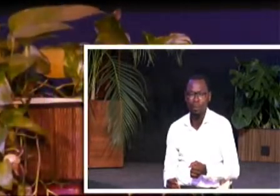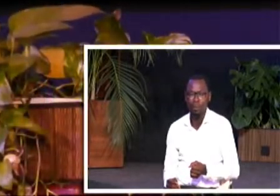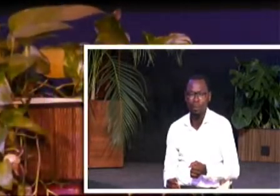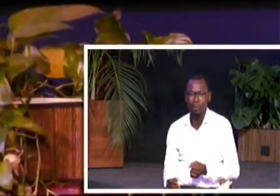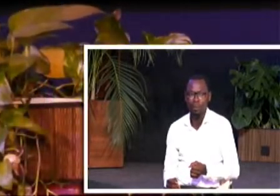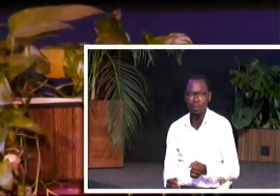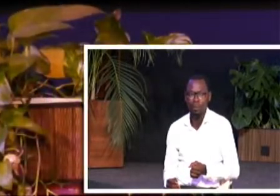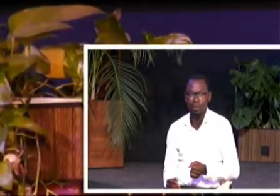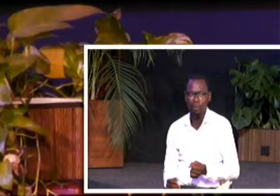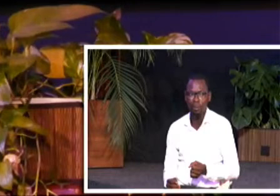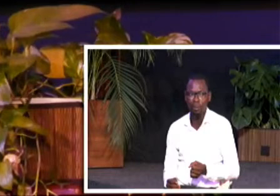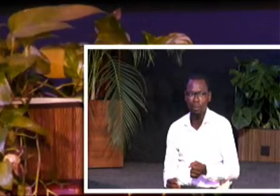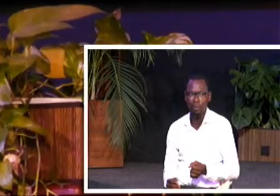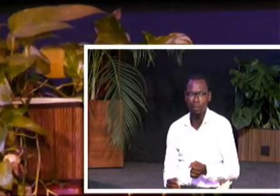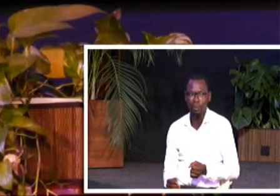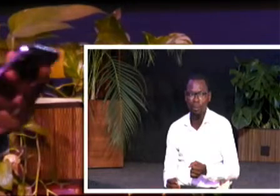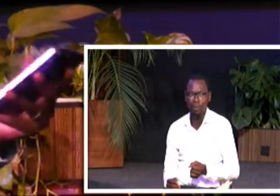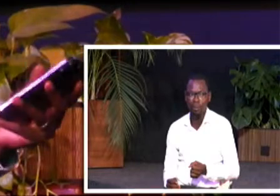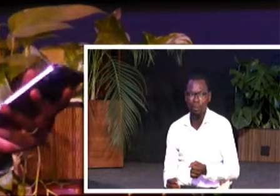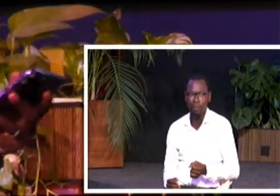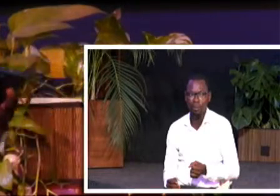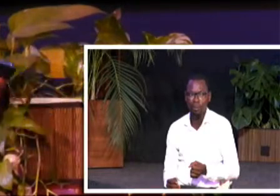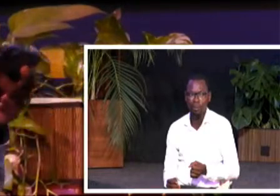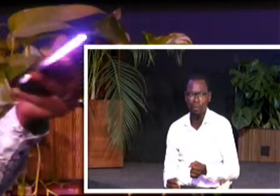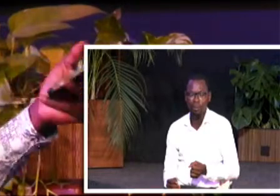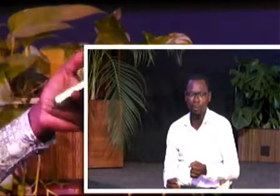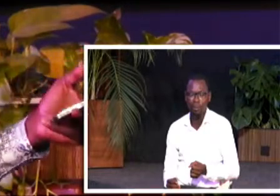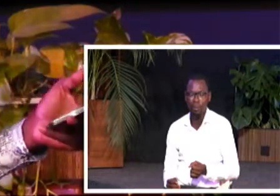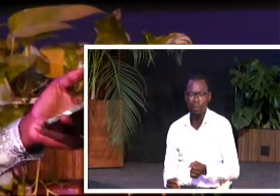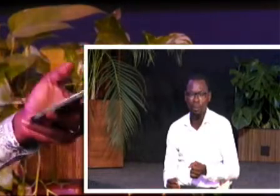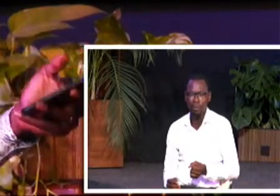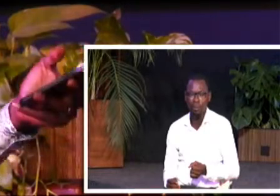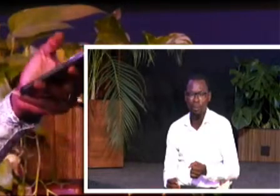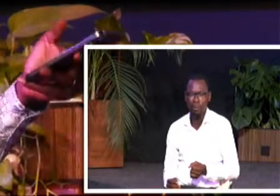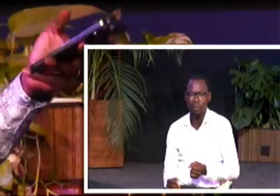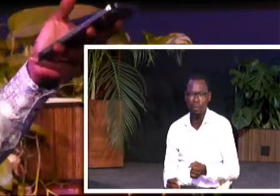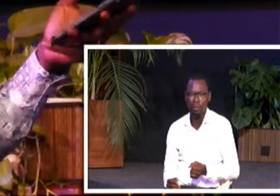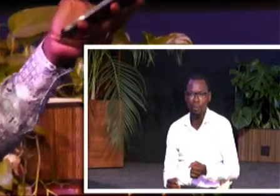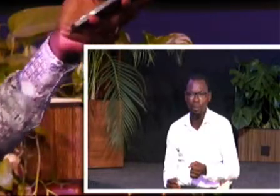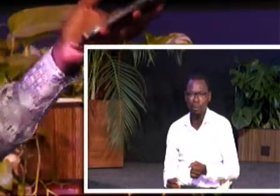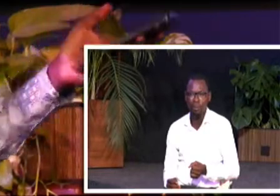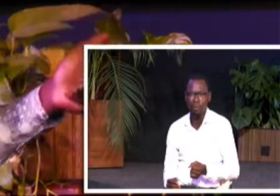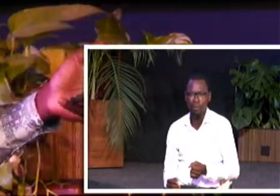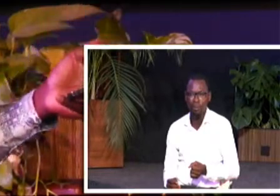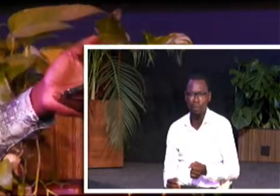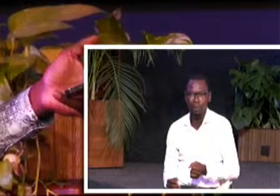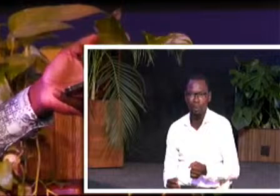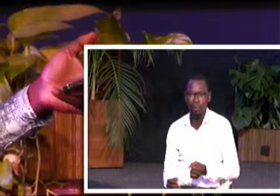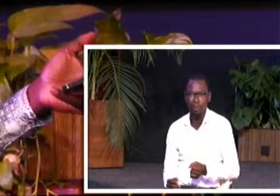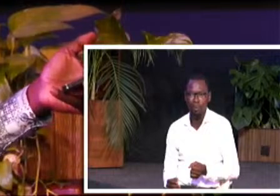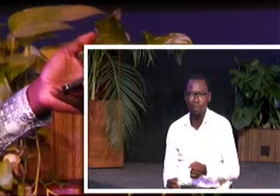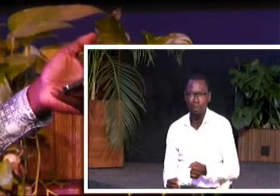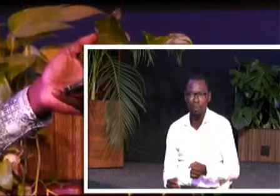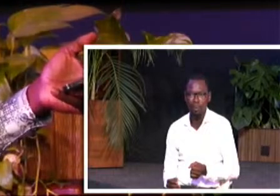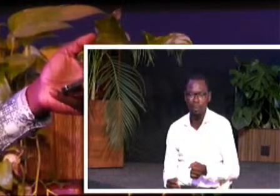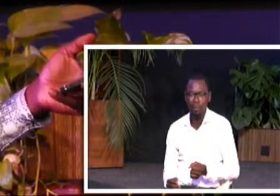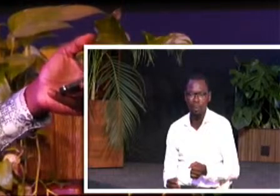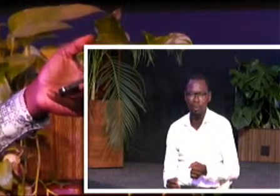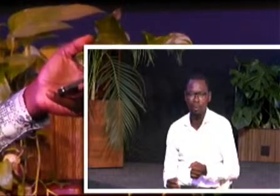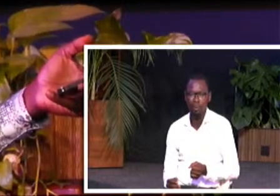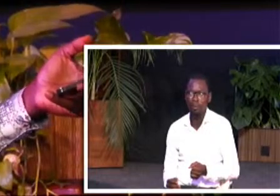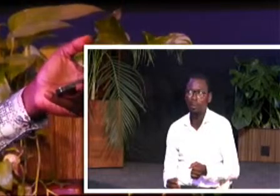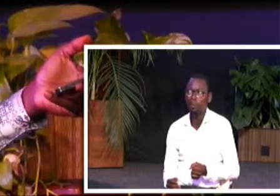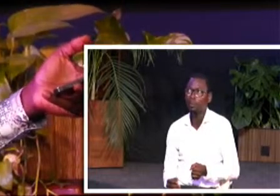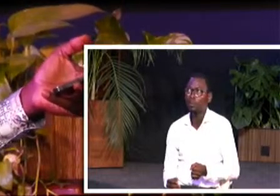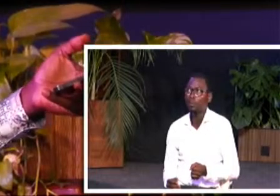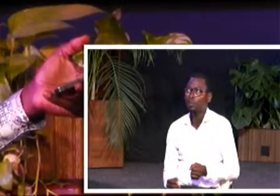complaining that they went to farming, and like a friend of mine says he produced carrots and they were so much that they got rotten, and then now